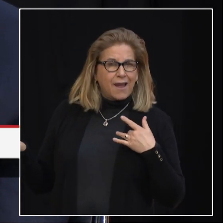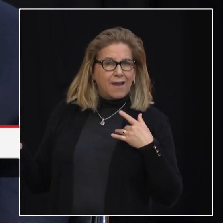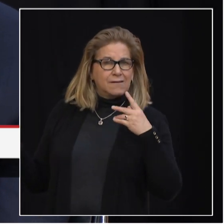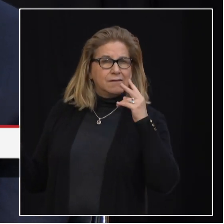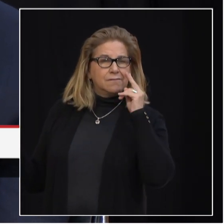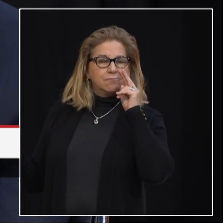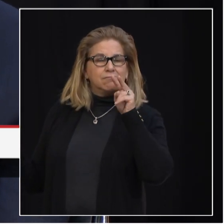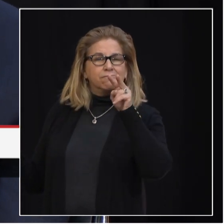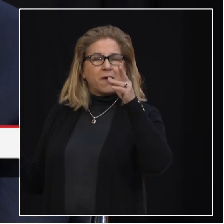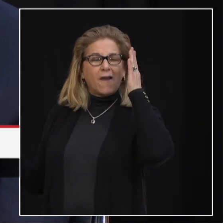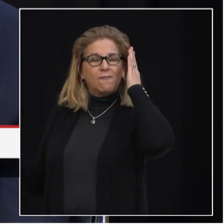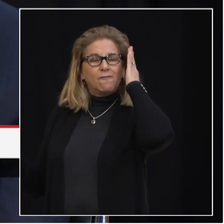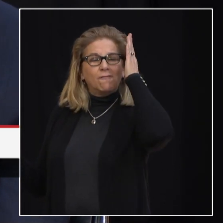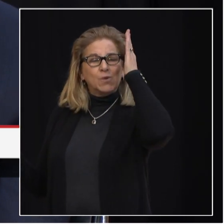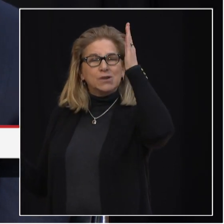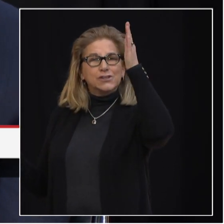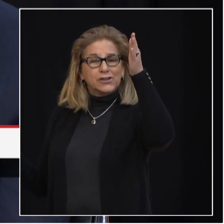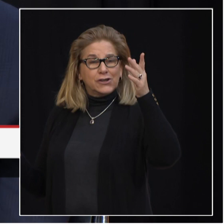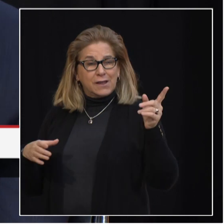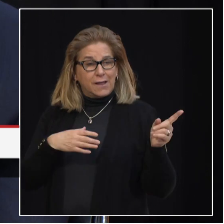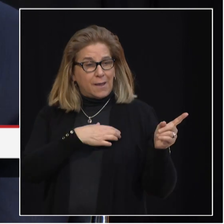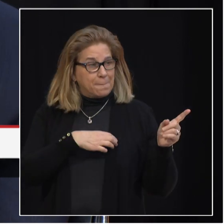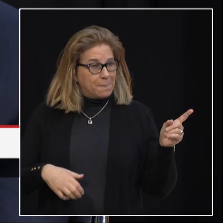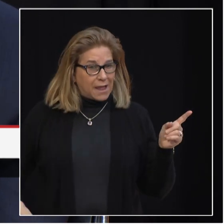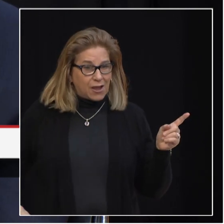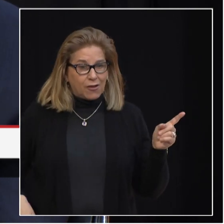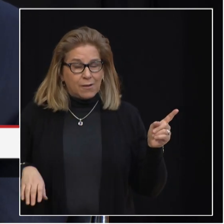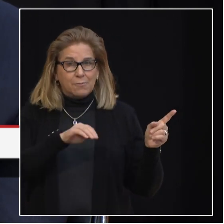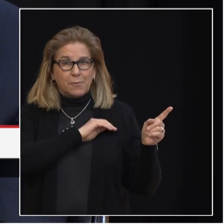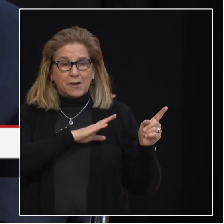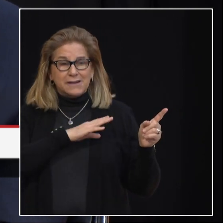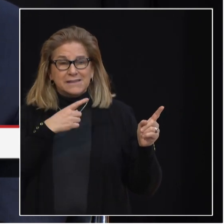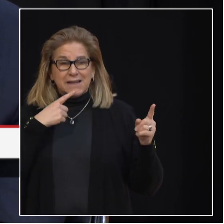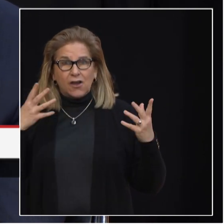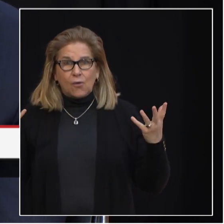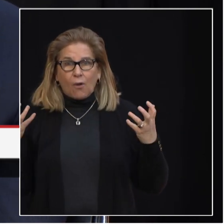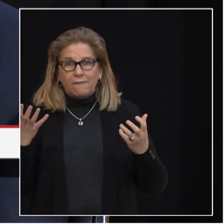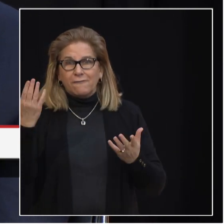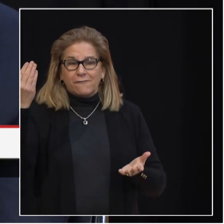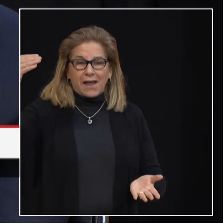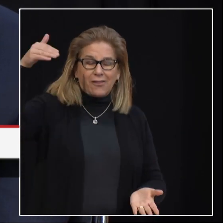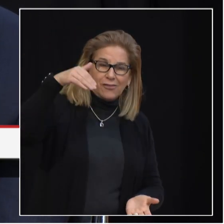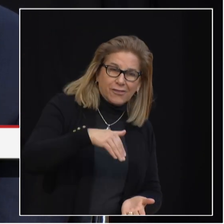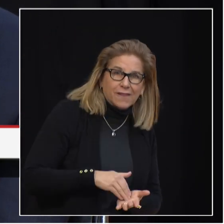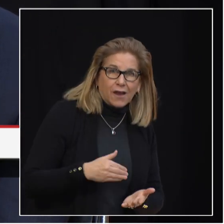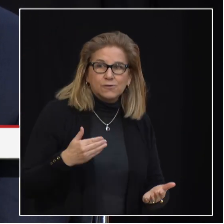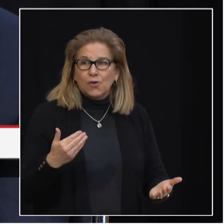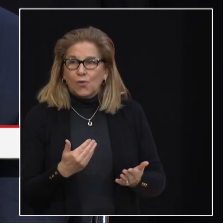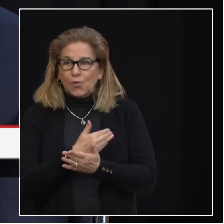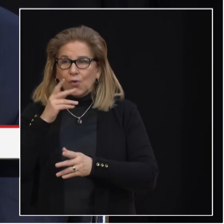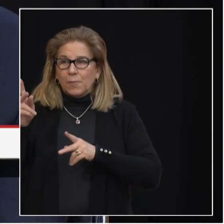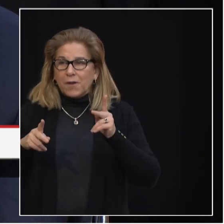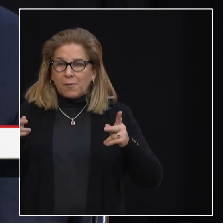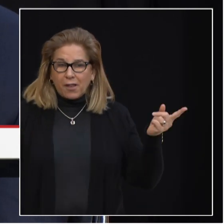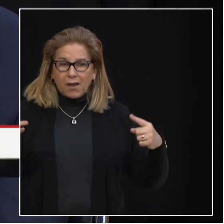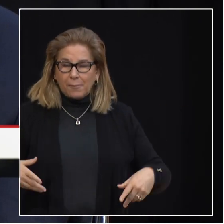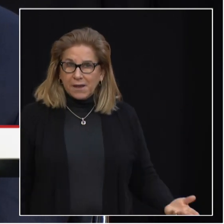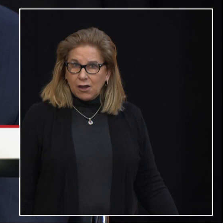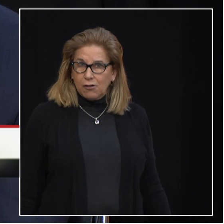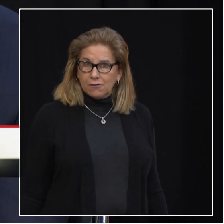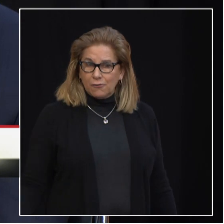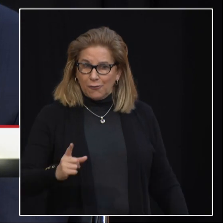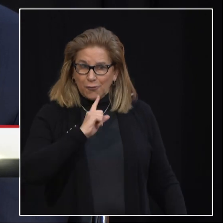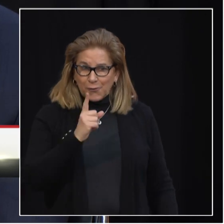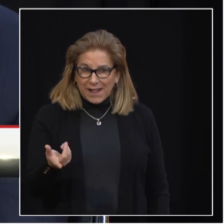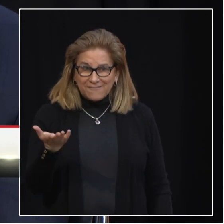15,000 new residents, is totally doable. And I think it's something that we want to continue to push for and even see more. When I look into that crystal ball, I